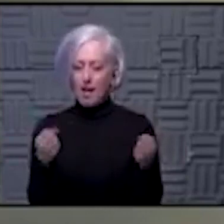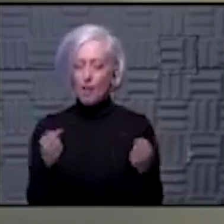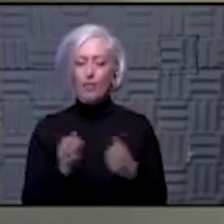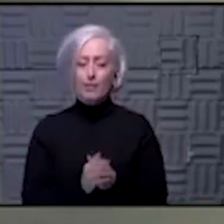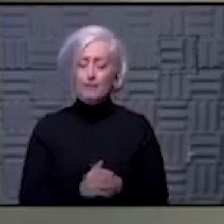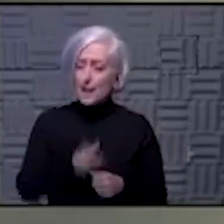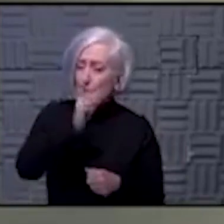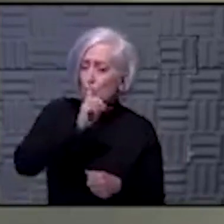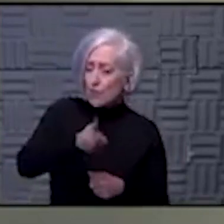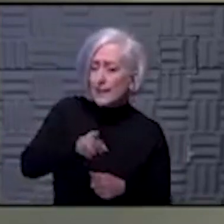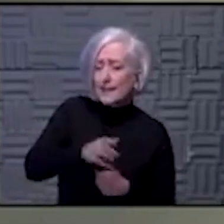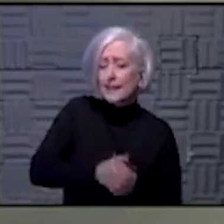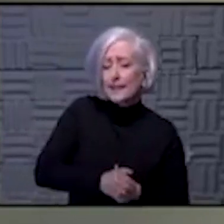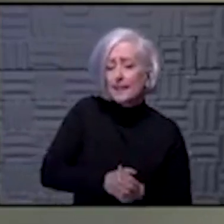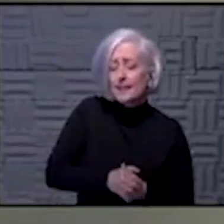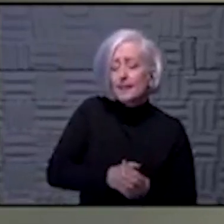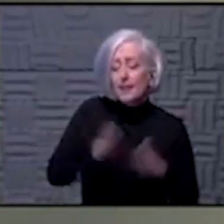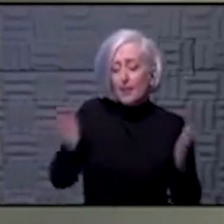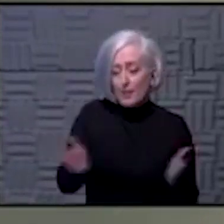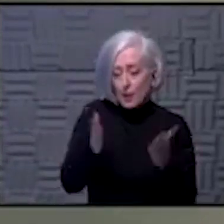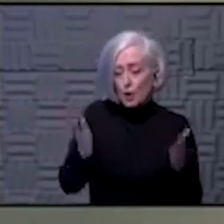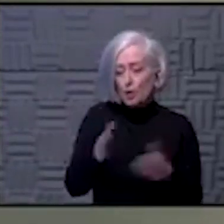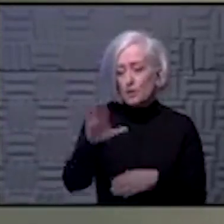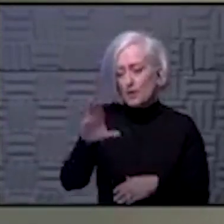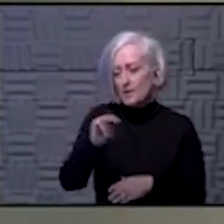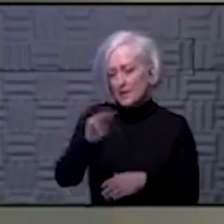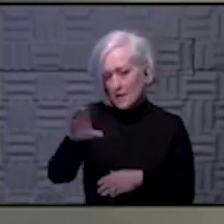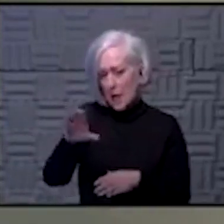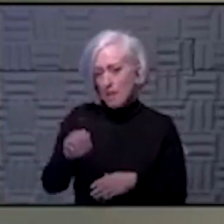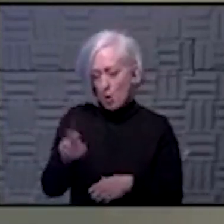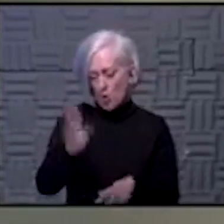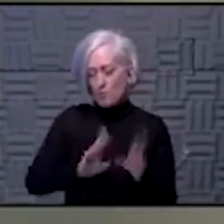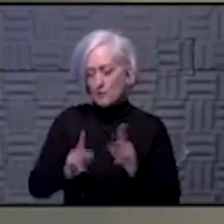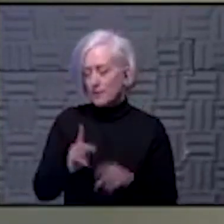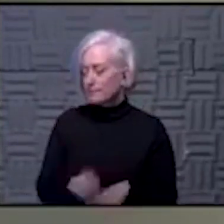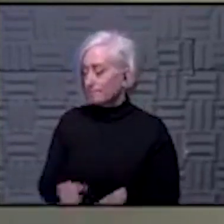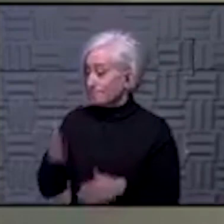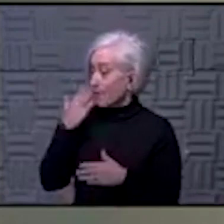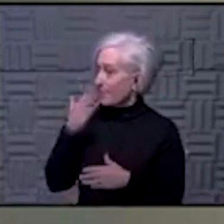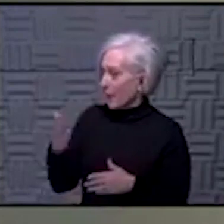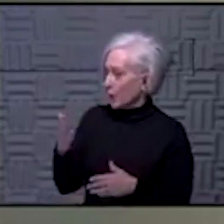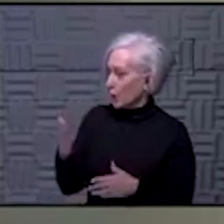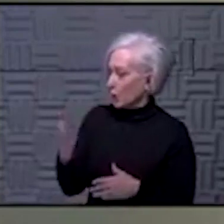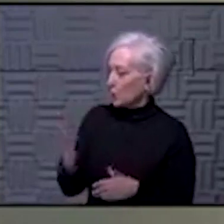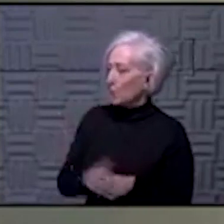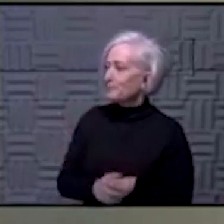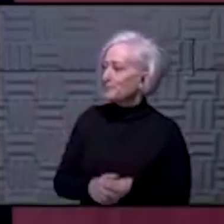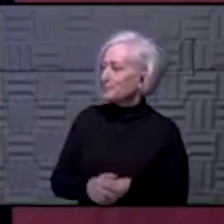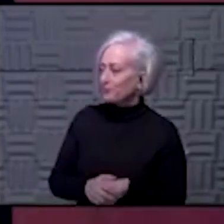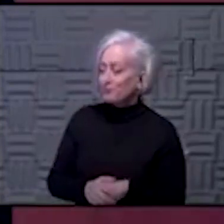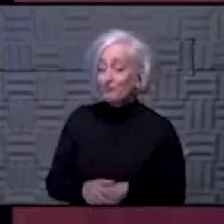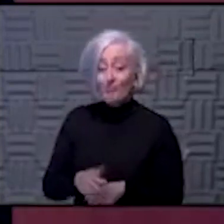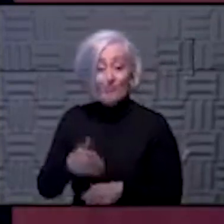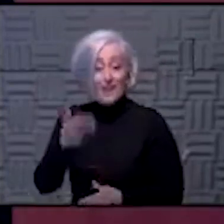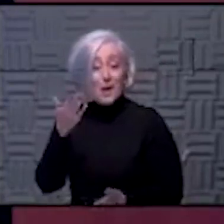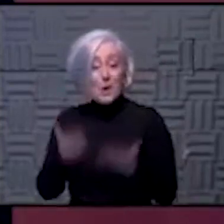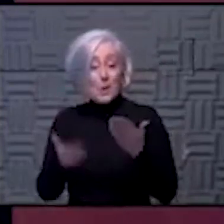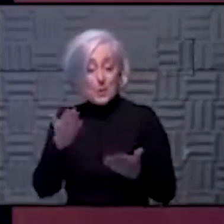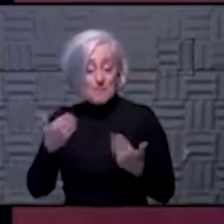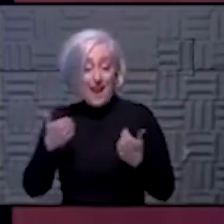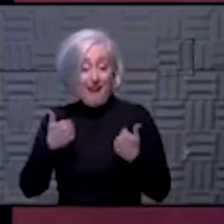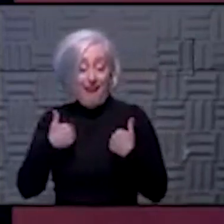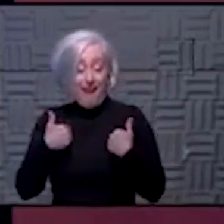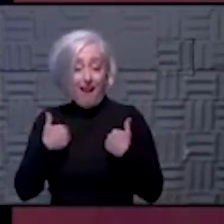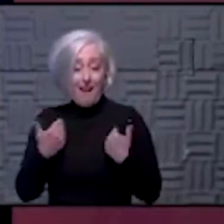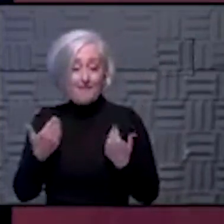really the encouragement of the CMOs as well. Thank you, because I'll tell you what, I think we may be having to have another, even a